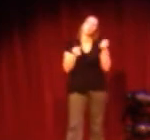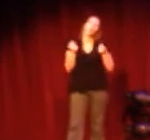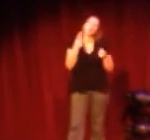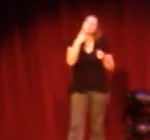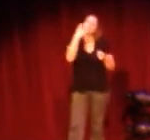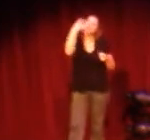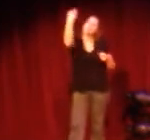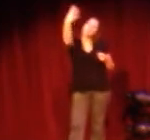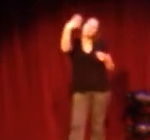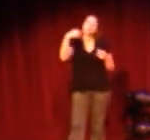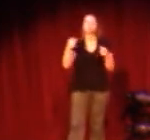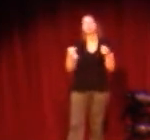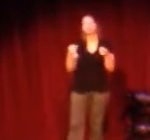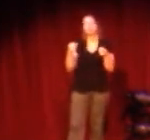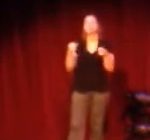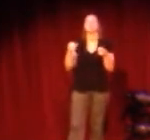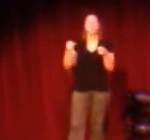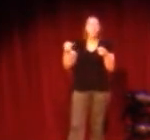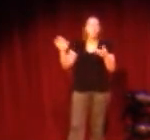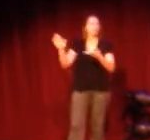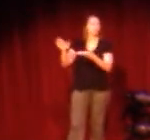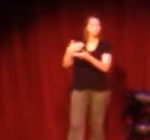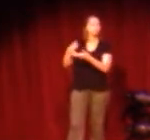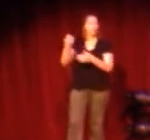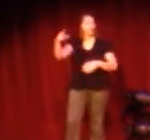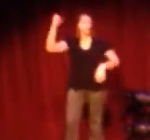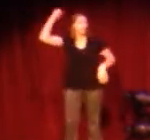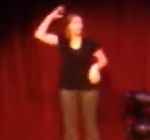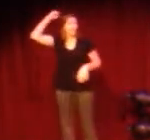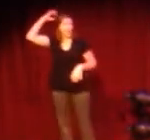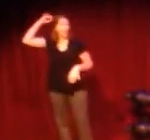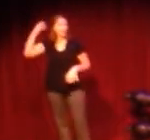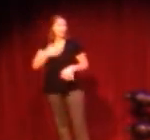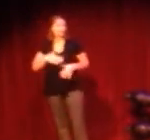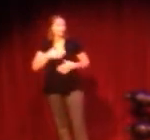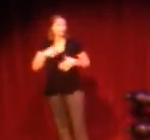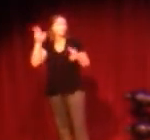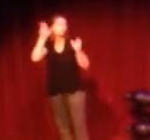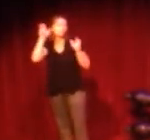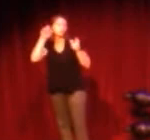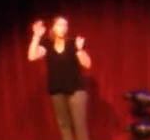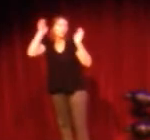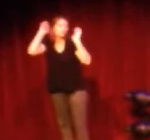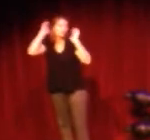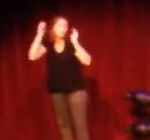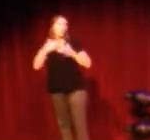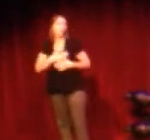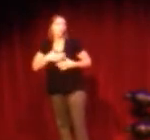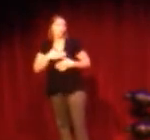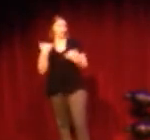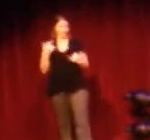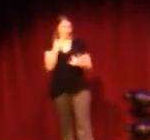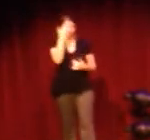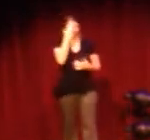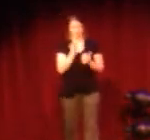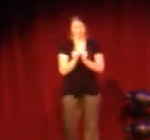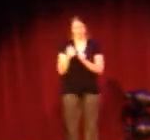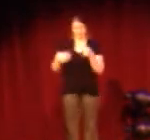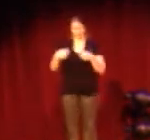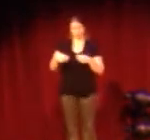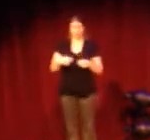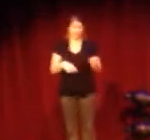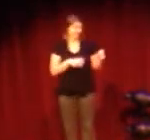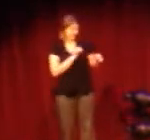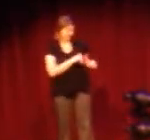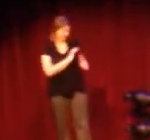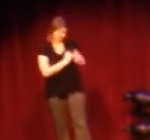light, and you're like, oh, this is my jam. Yeah, you're in the shower and you're like, this is my jam. And, so now you know how to do it. Is that what you're